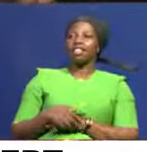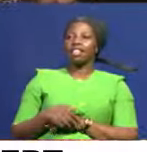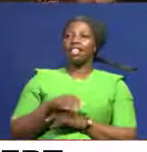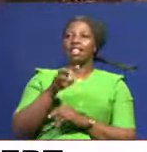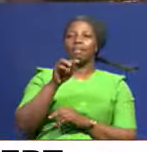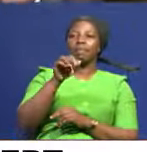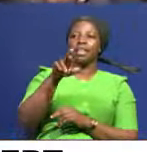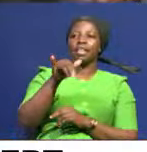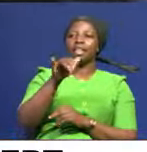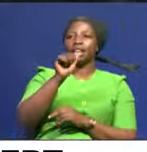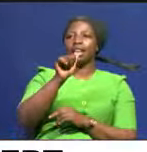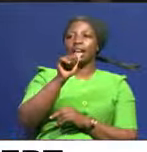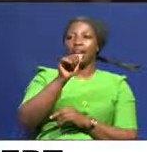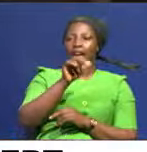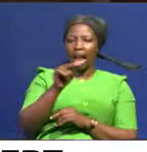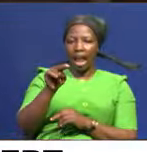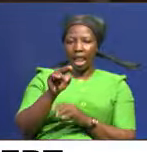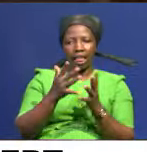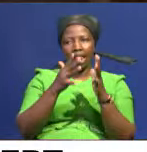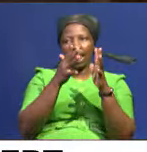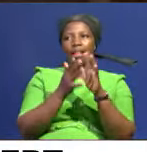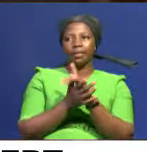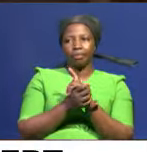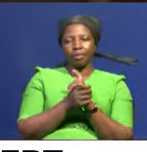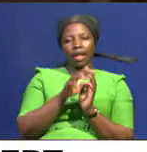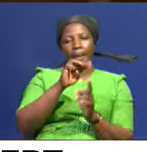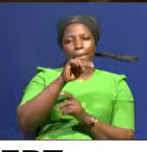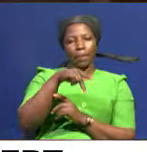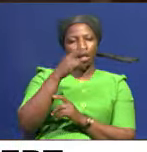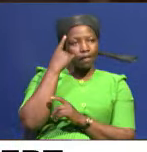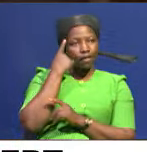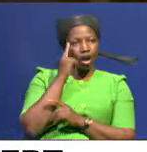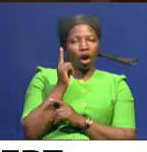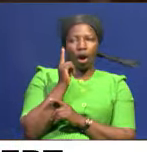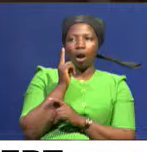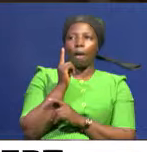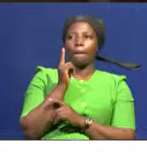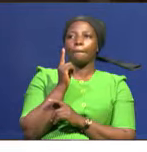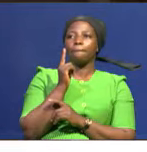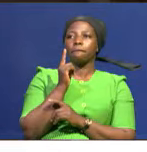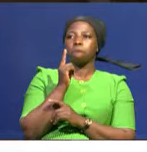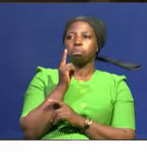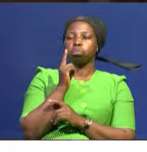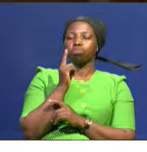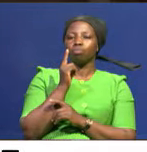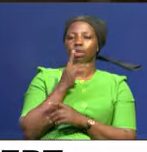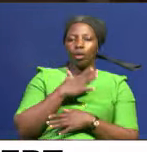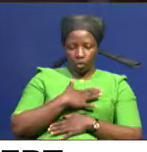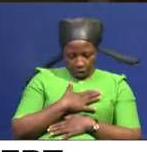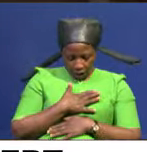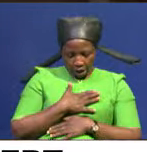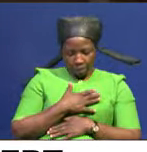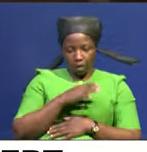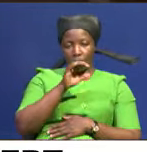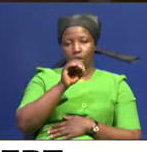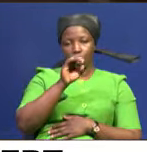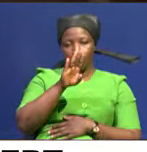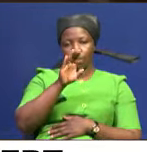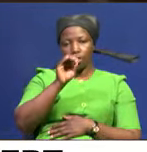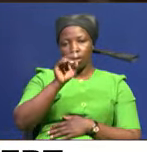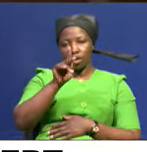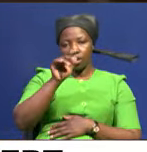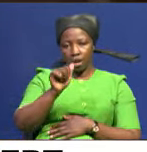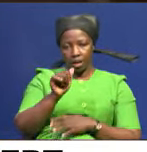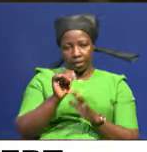Tani, pigeni ya makofi. The MP for the Mheshimiwa Oboka